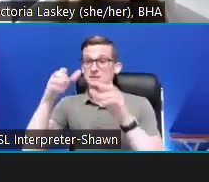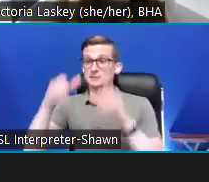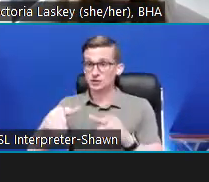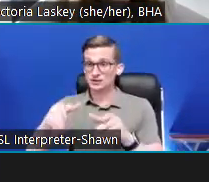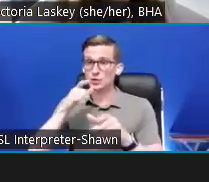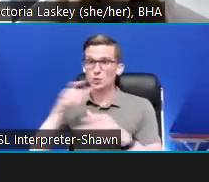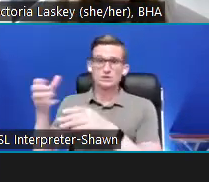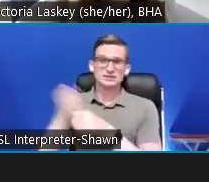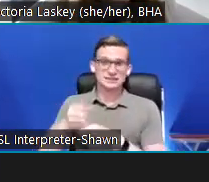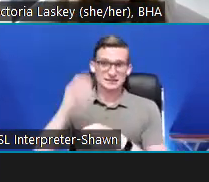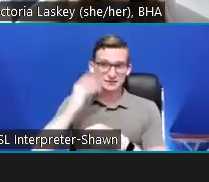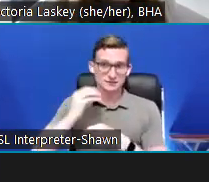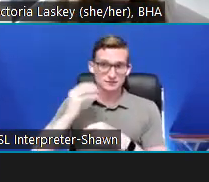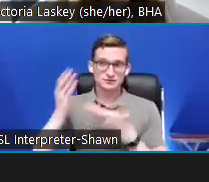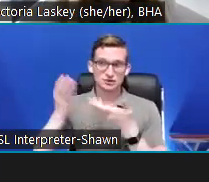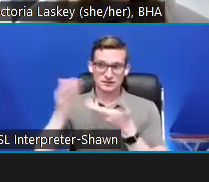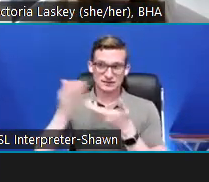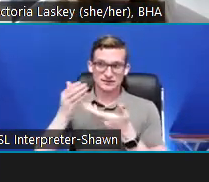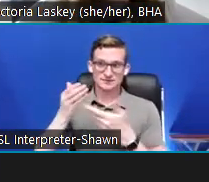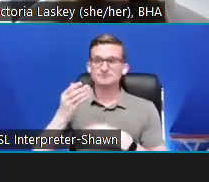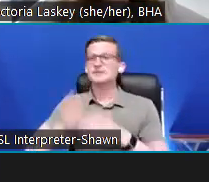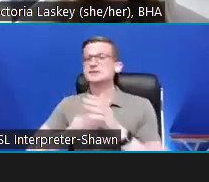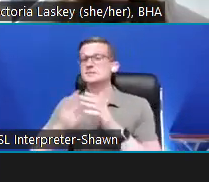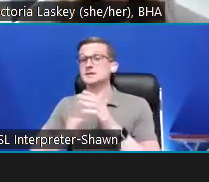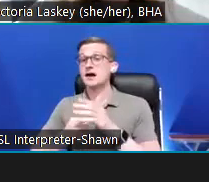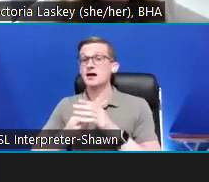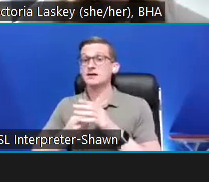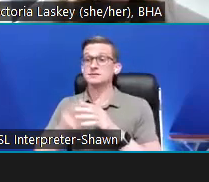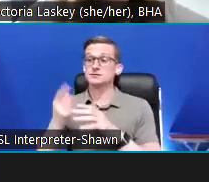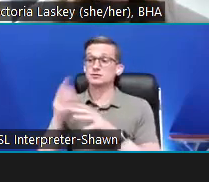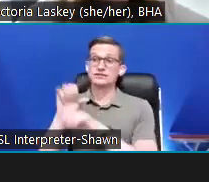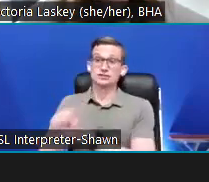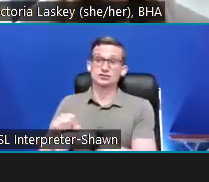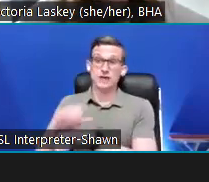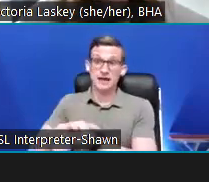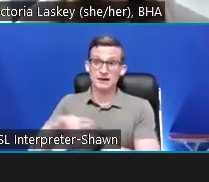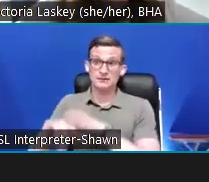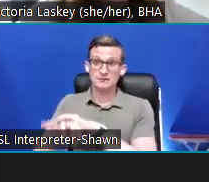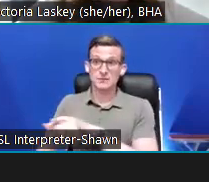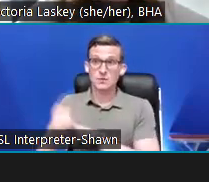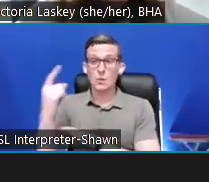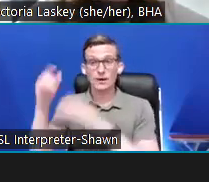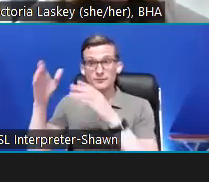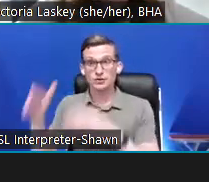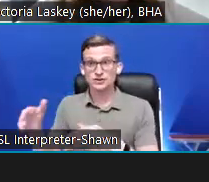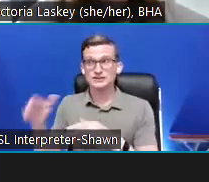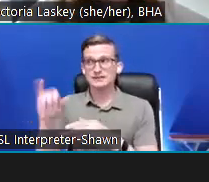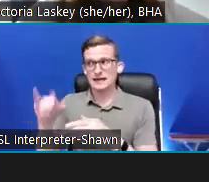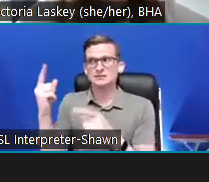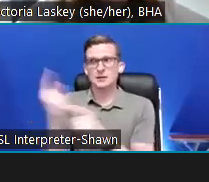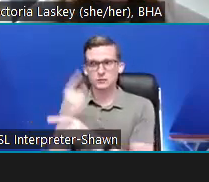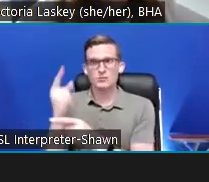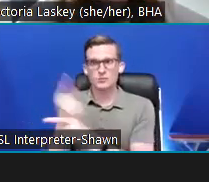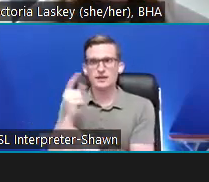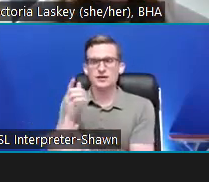are times when restraining one person is an appropriate intervention, and